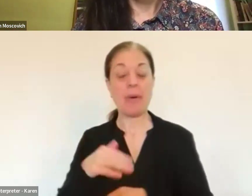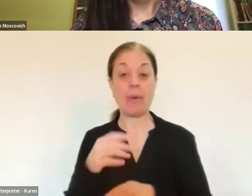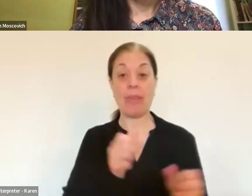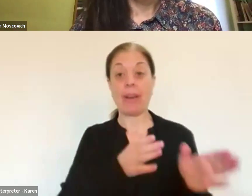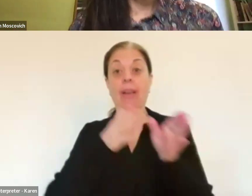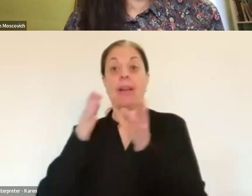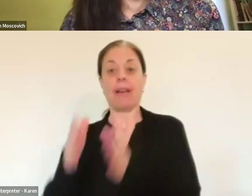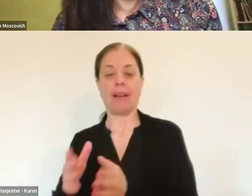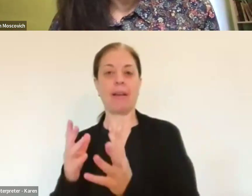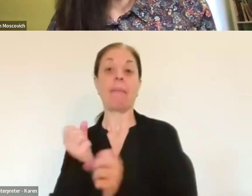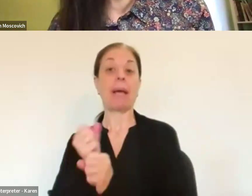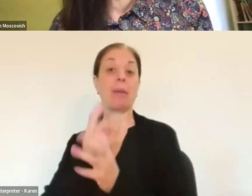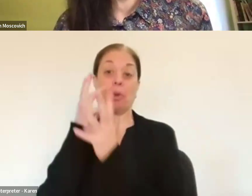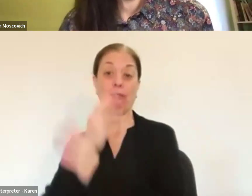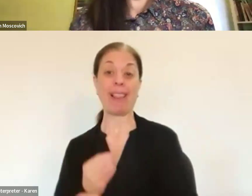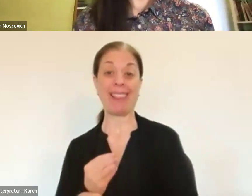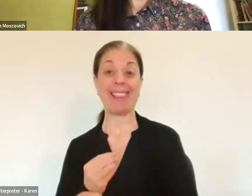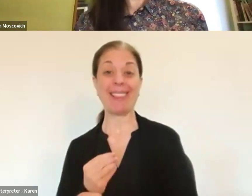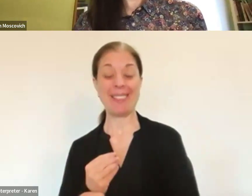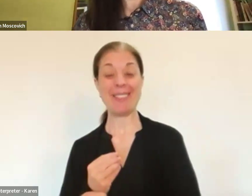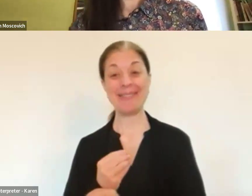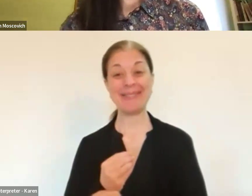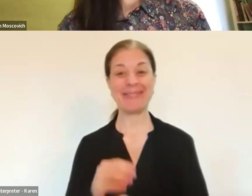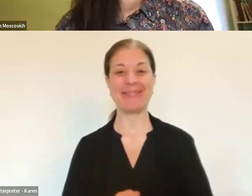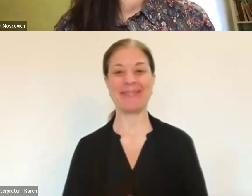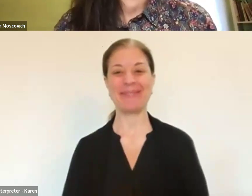get to make it beautiful. And Yeah.